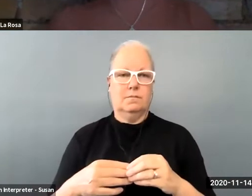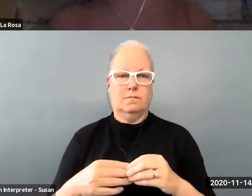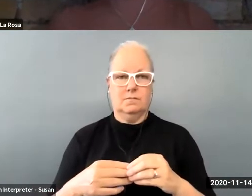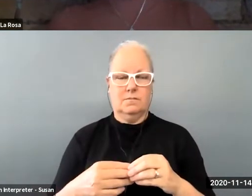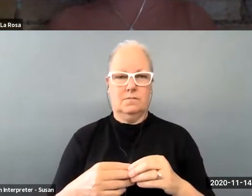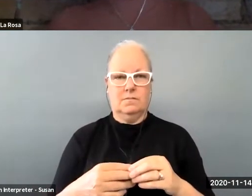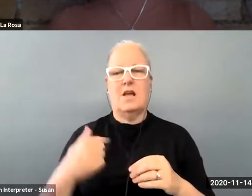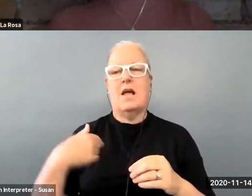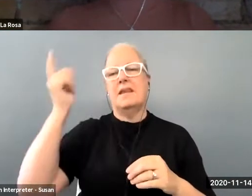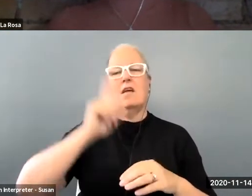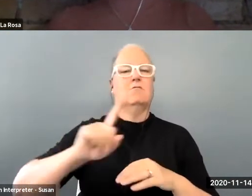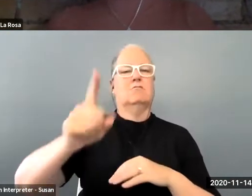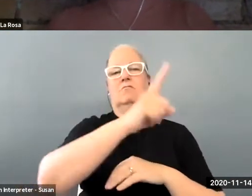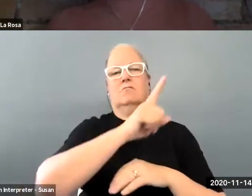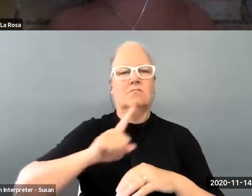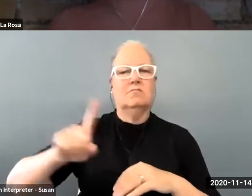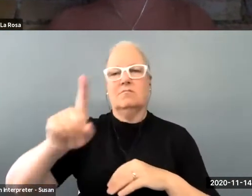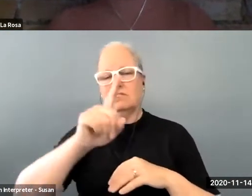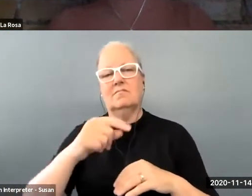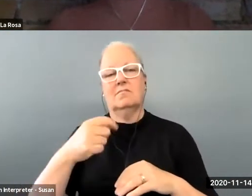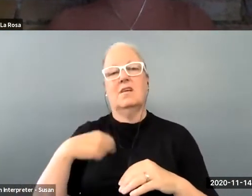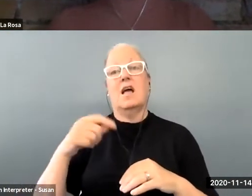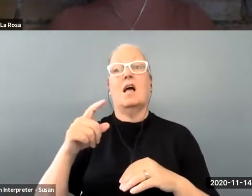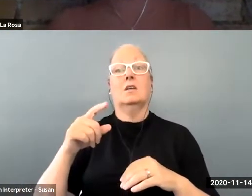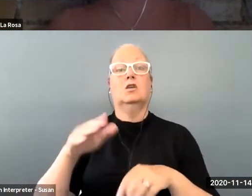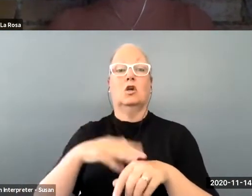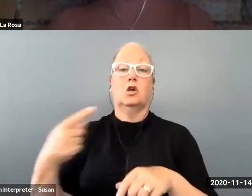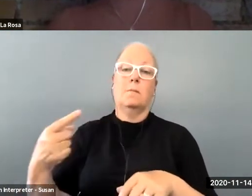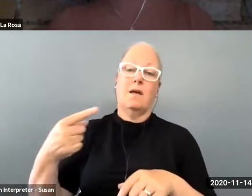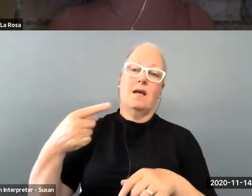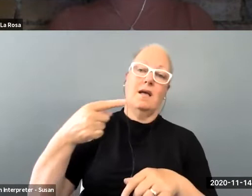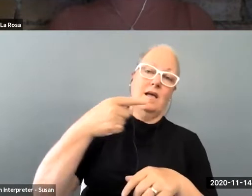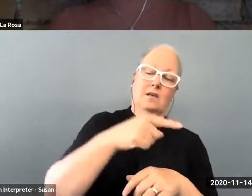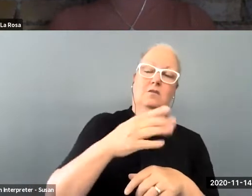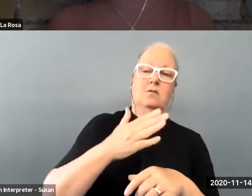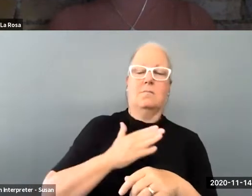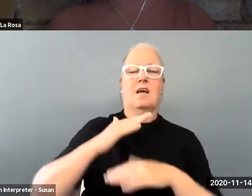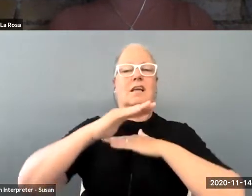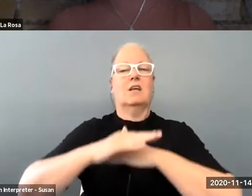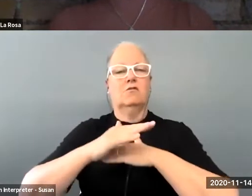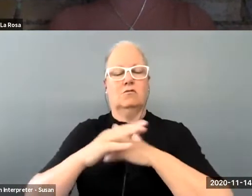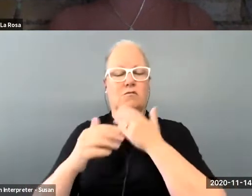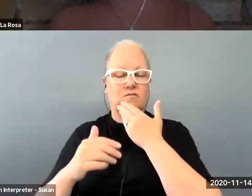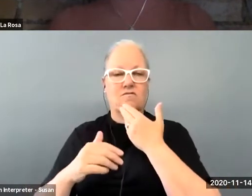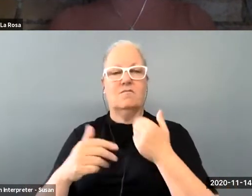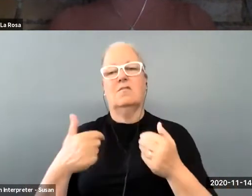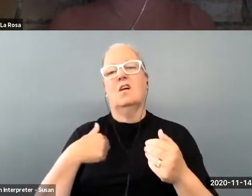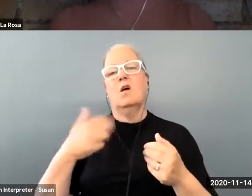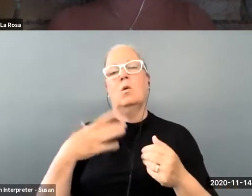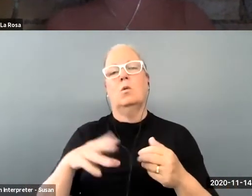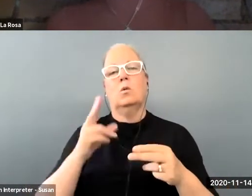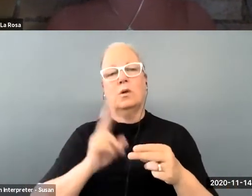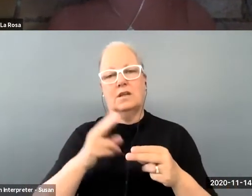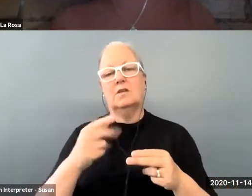country at the moment. I'm in transit, making my way back home to Darug country. And with that, I would like to briefly